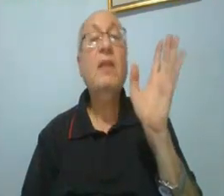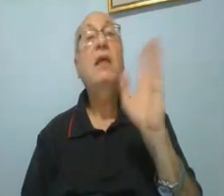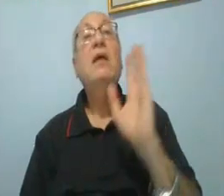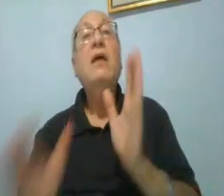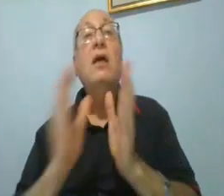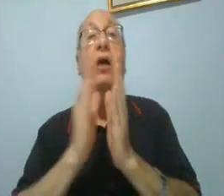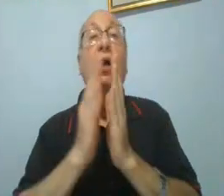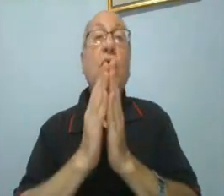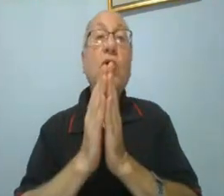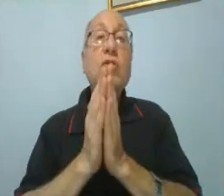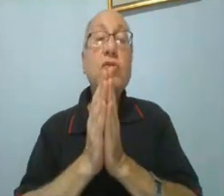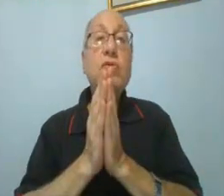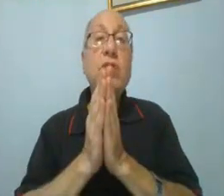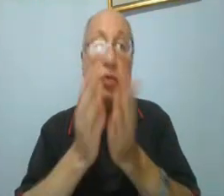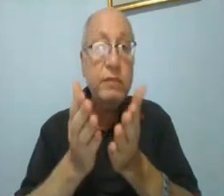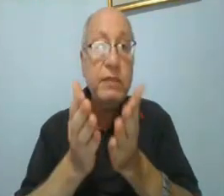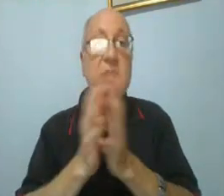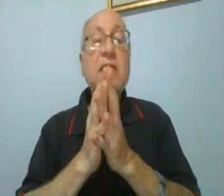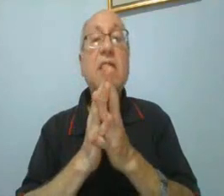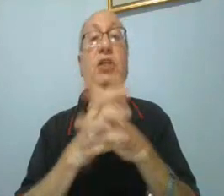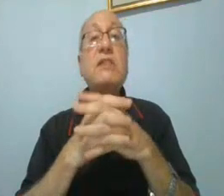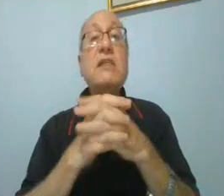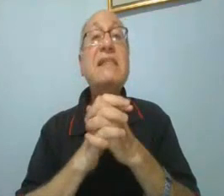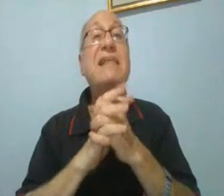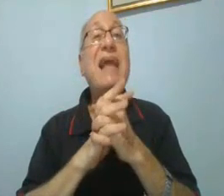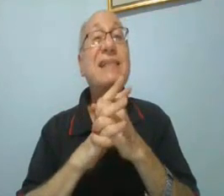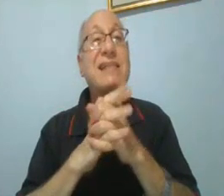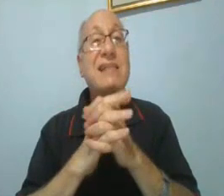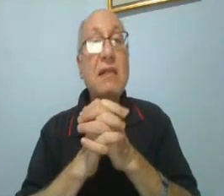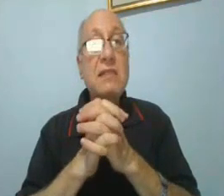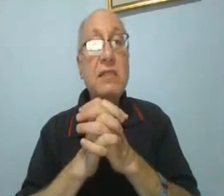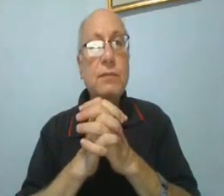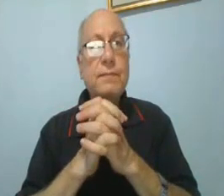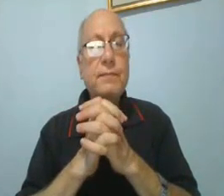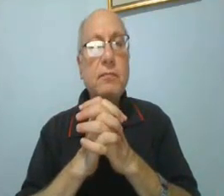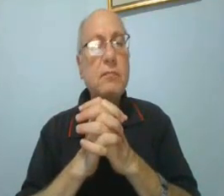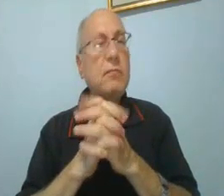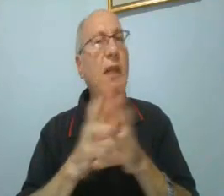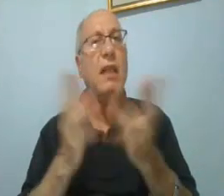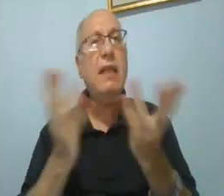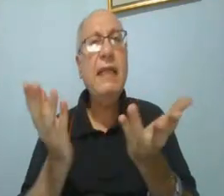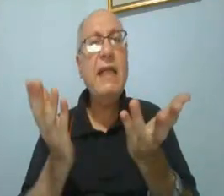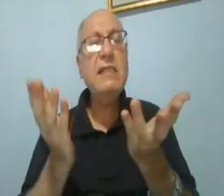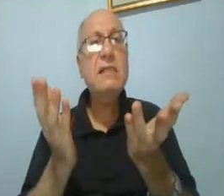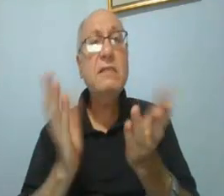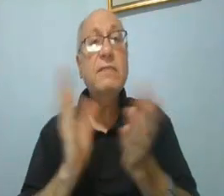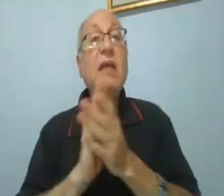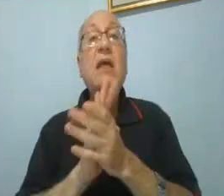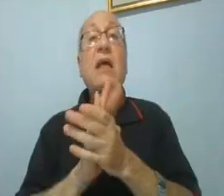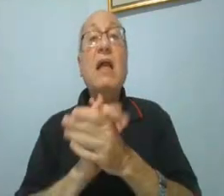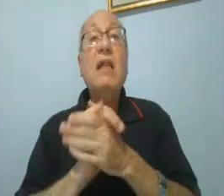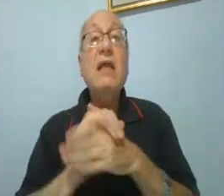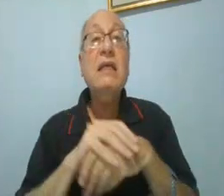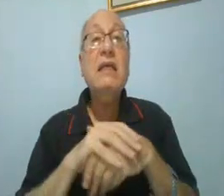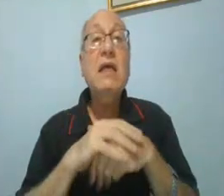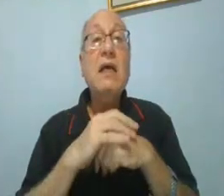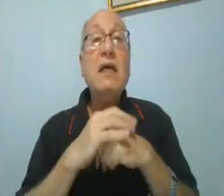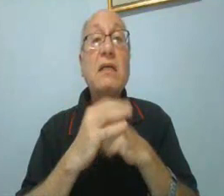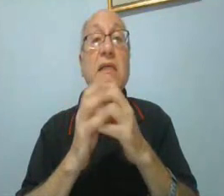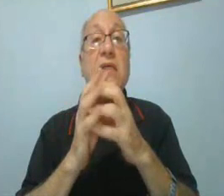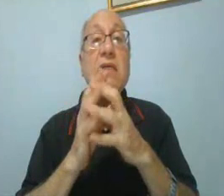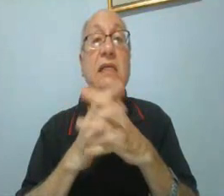sterilization. Also in hospital sterilization, there is gas sterilization. Gas